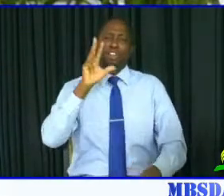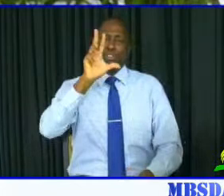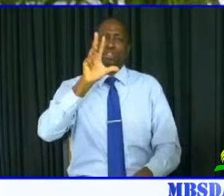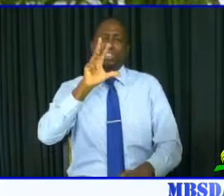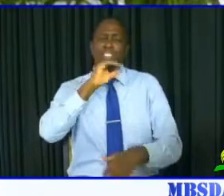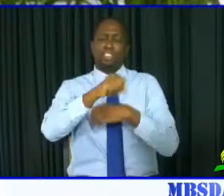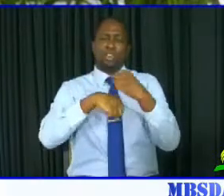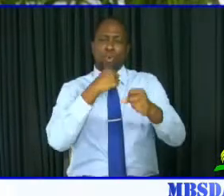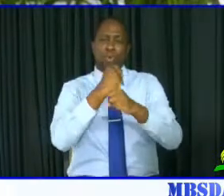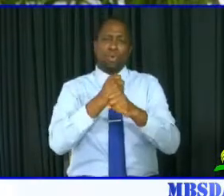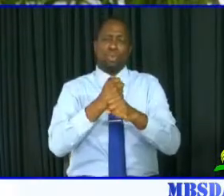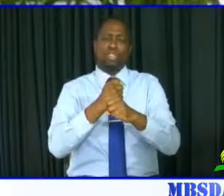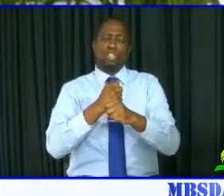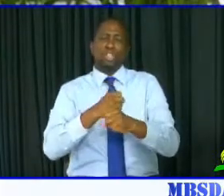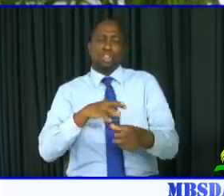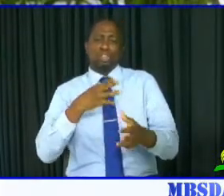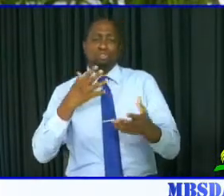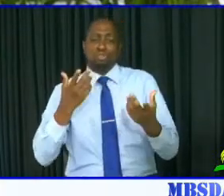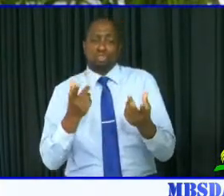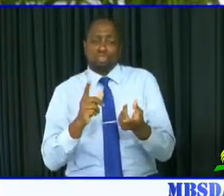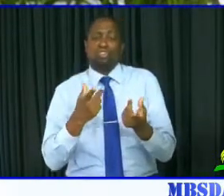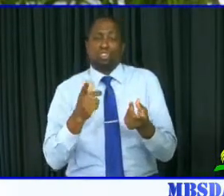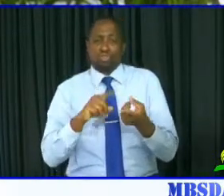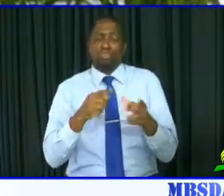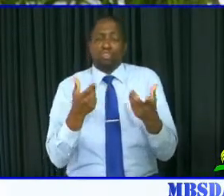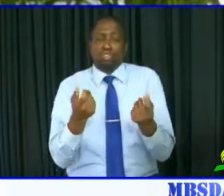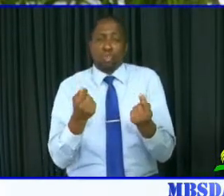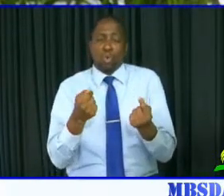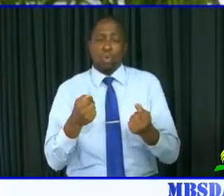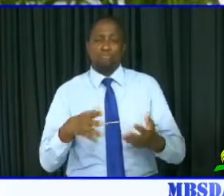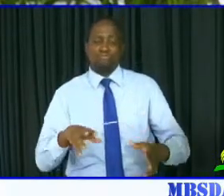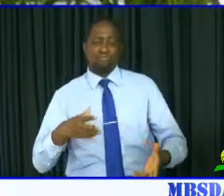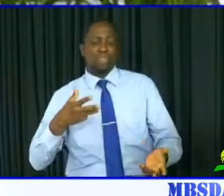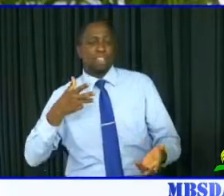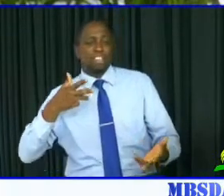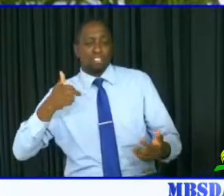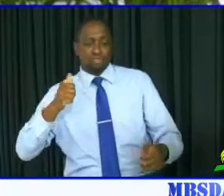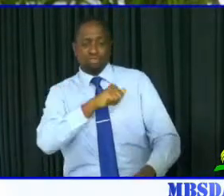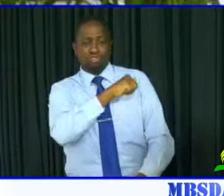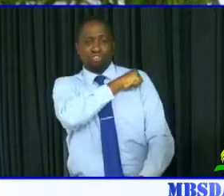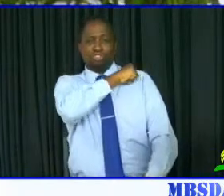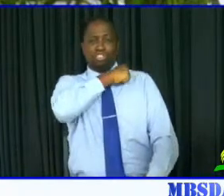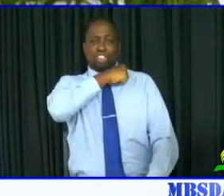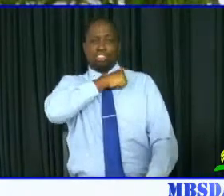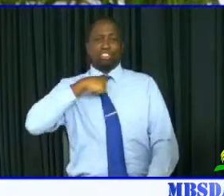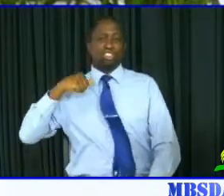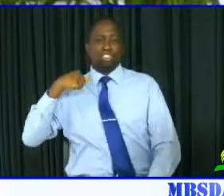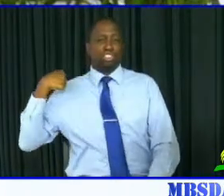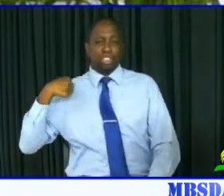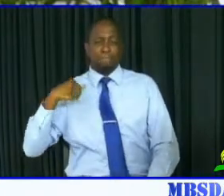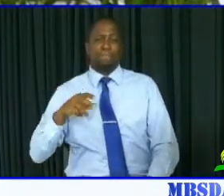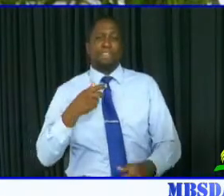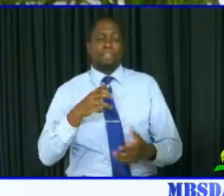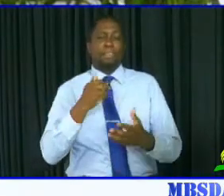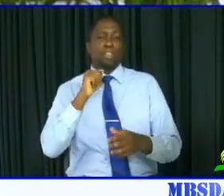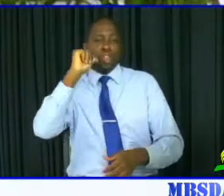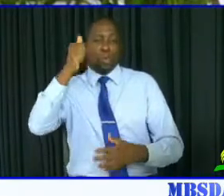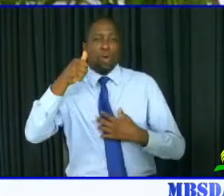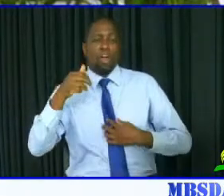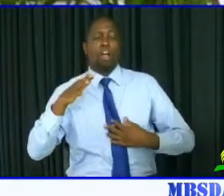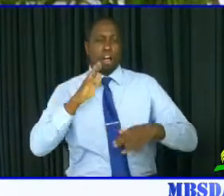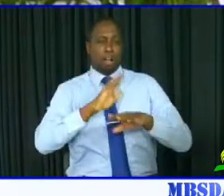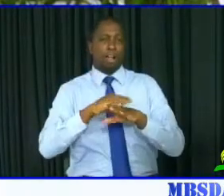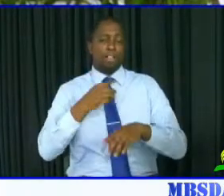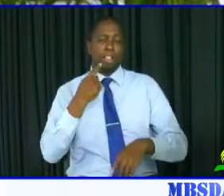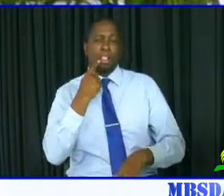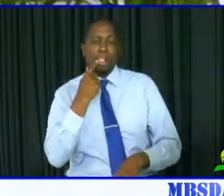will be doing a surgery tomorrow on his tongue. Lord, we pray that you may stay the hand of the